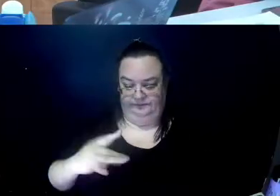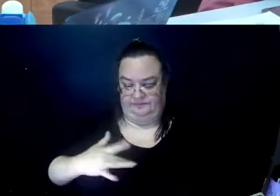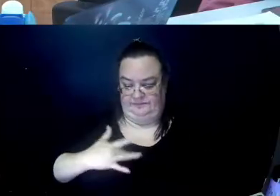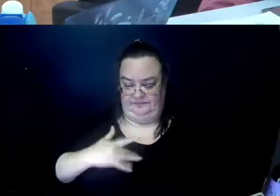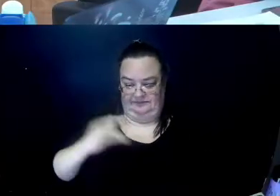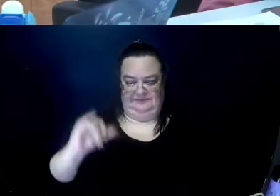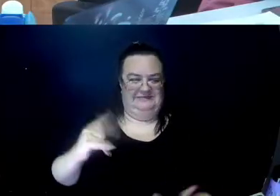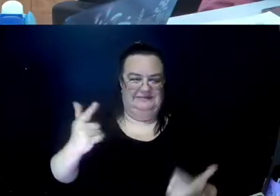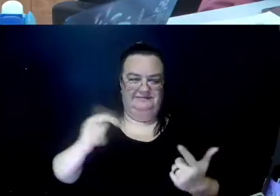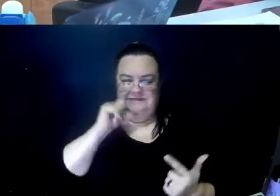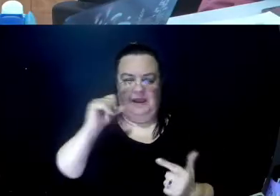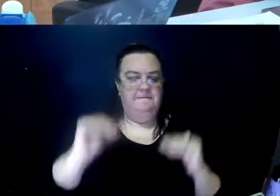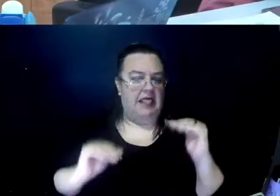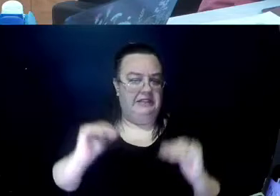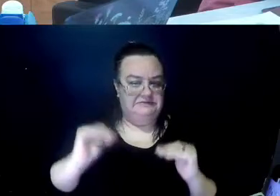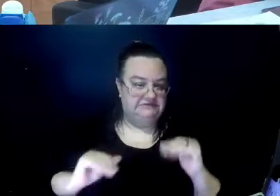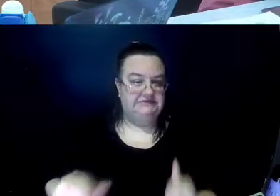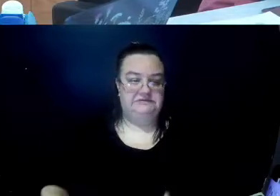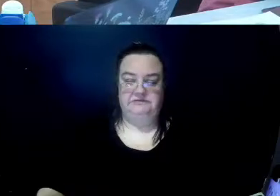an imbalance.